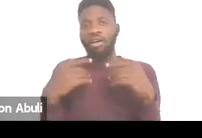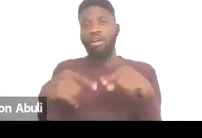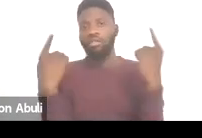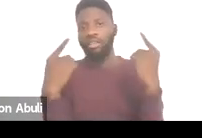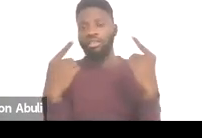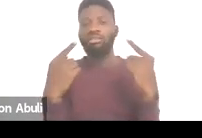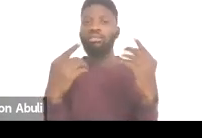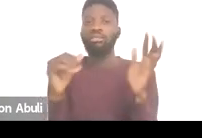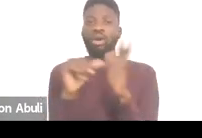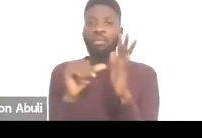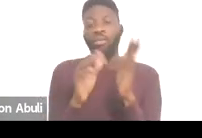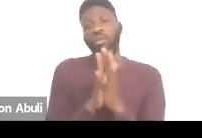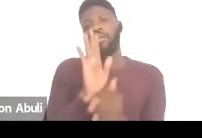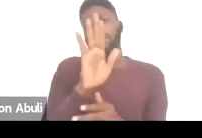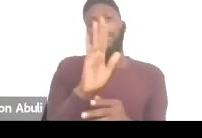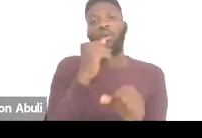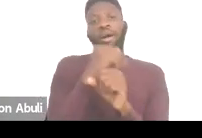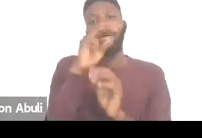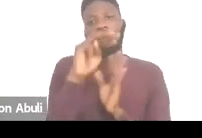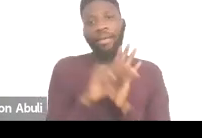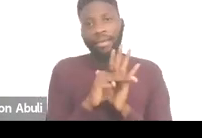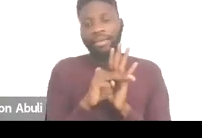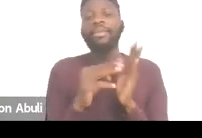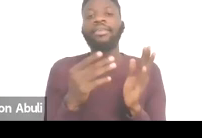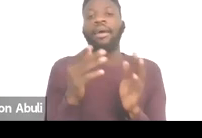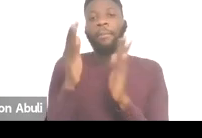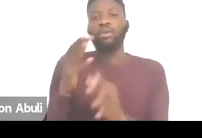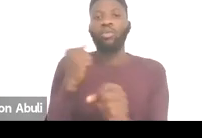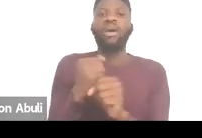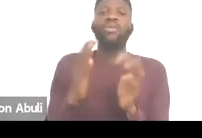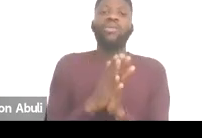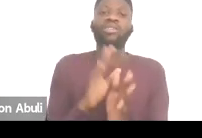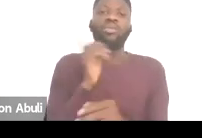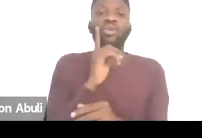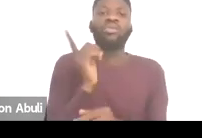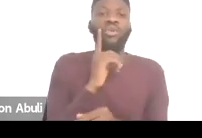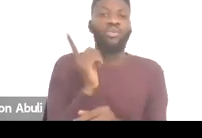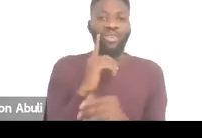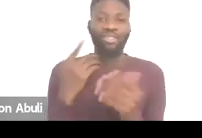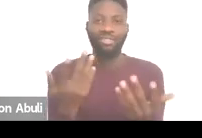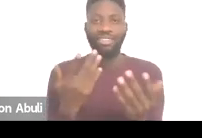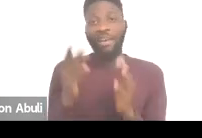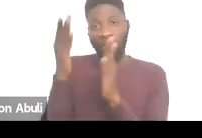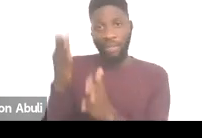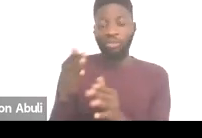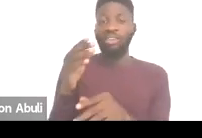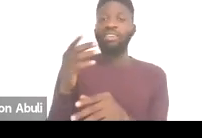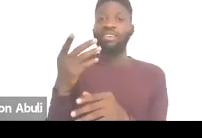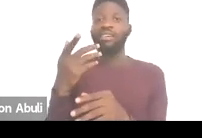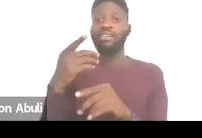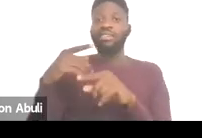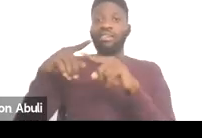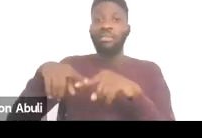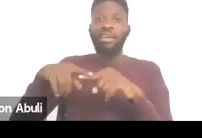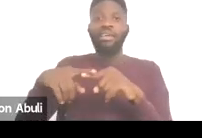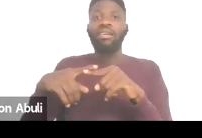with your colleague, this is the person you're working na yeye kila siku. This is the person you're supposed to liaise with when it